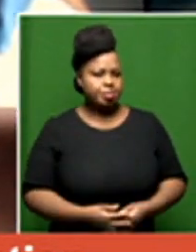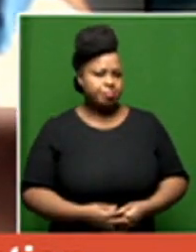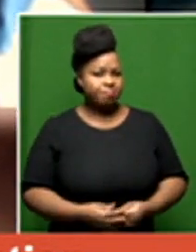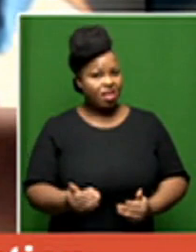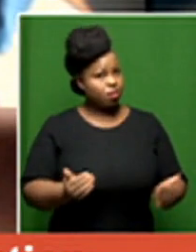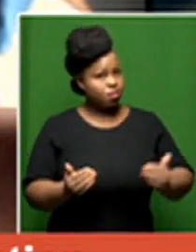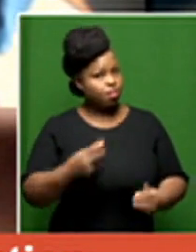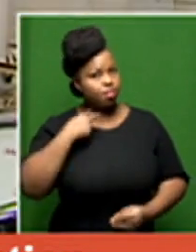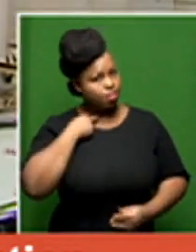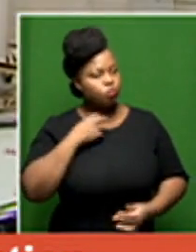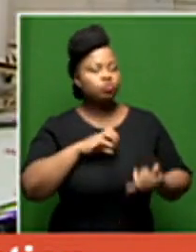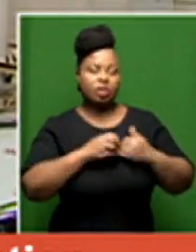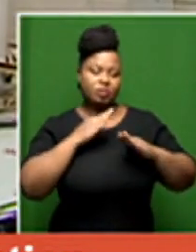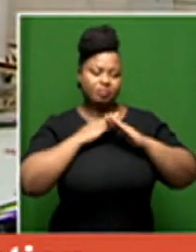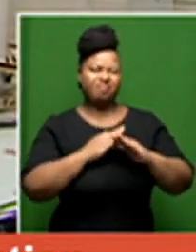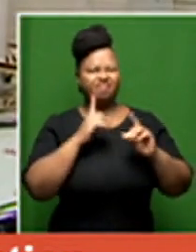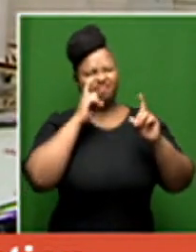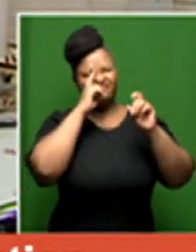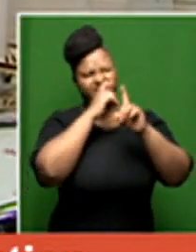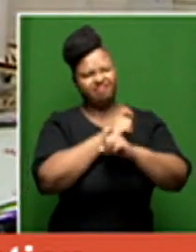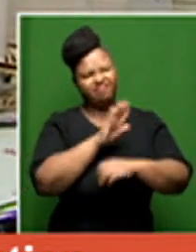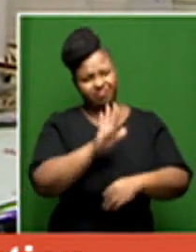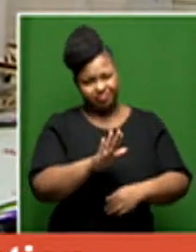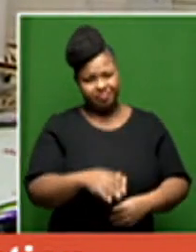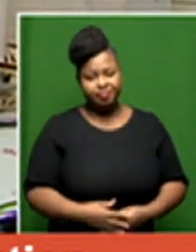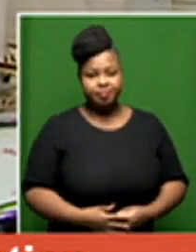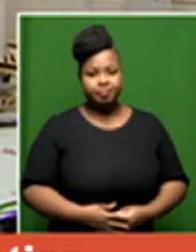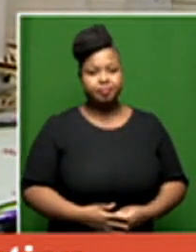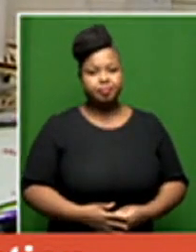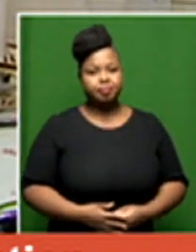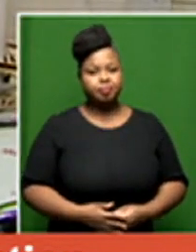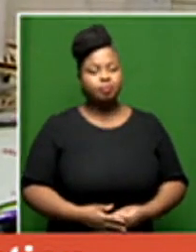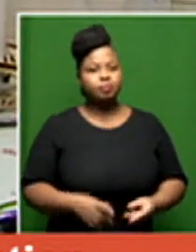manageable. We are trying to prevent complications and